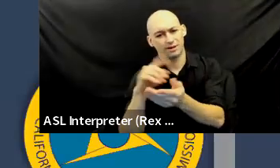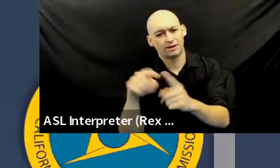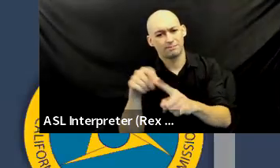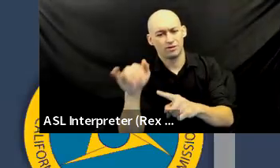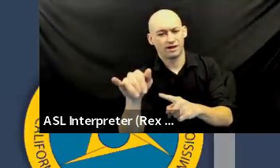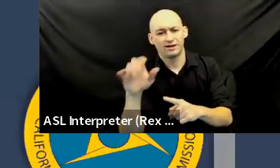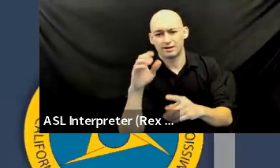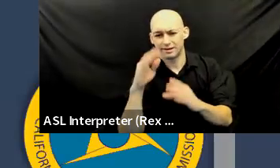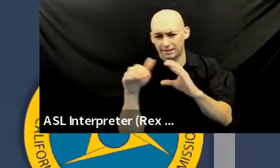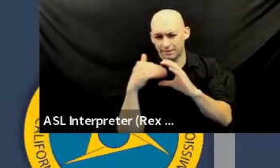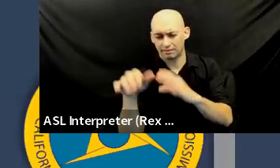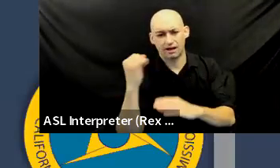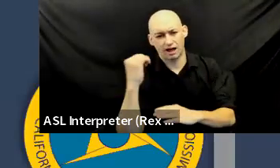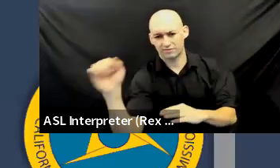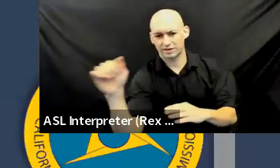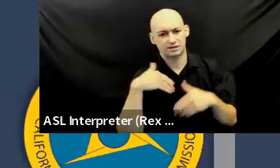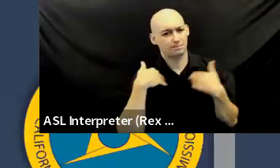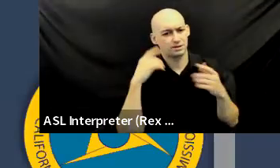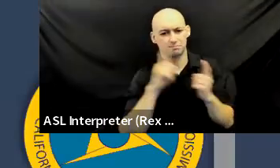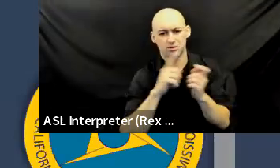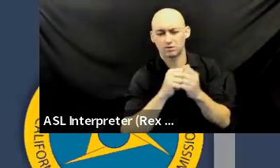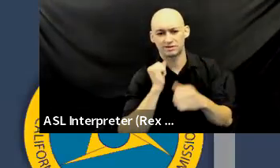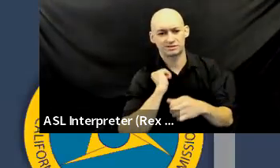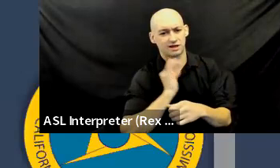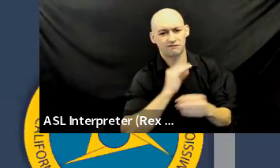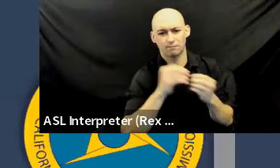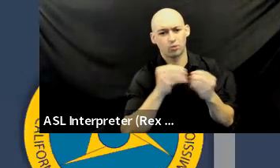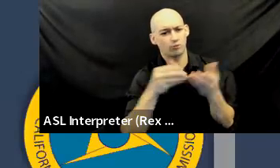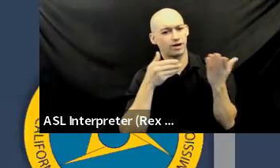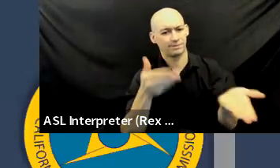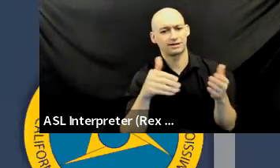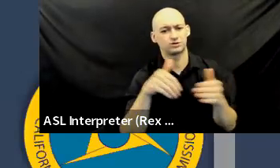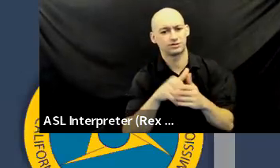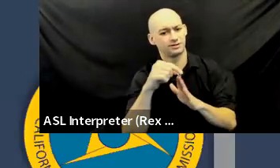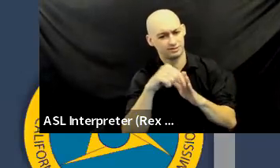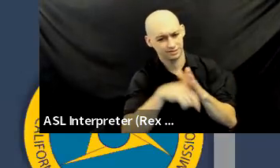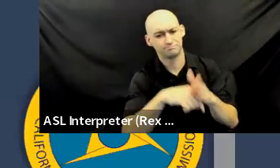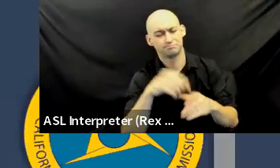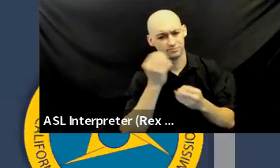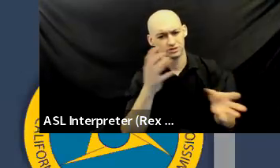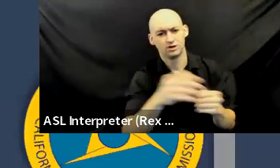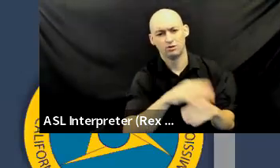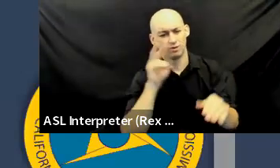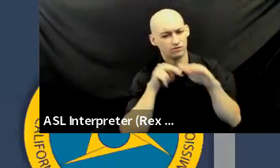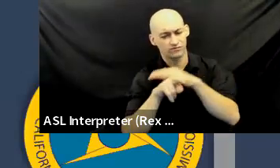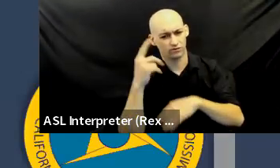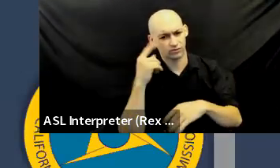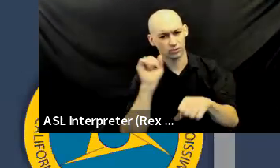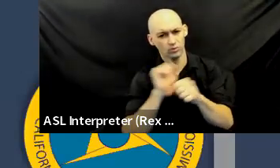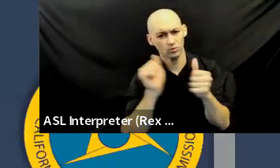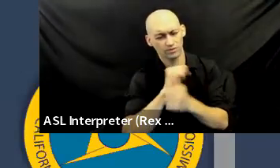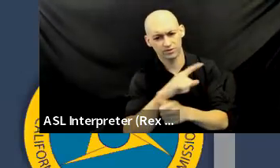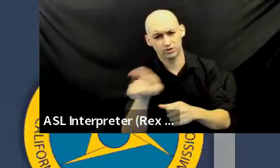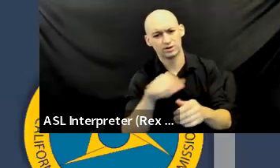Our advocates are also happy to meet with staff to discuss more recommendations in detail. We do look forward to working with you to shape the